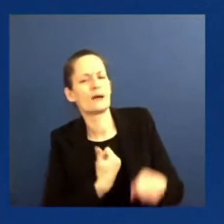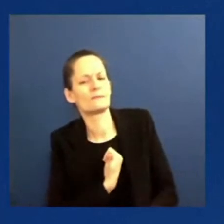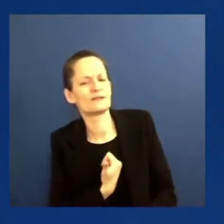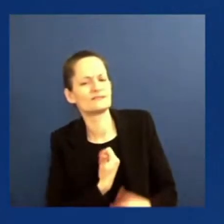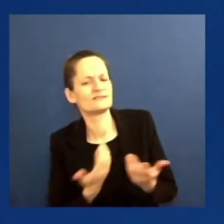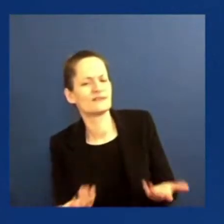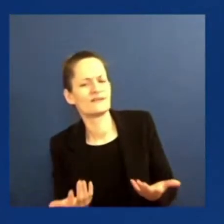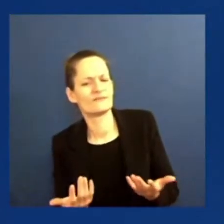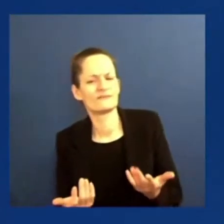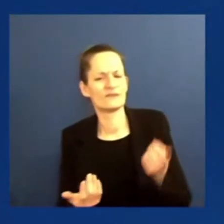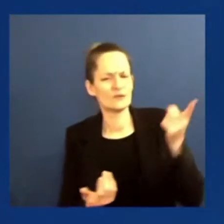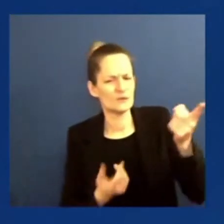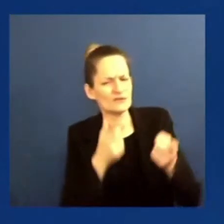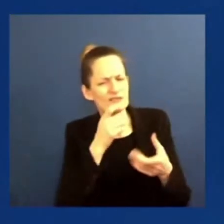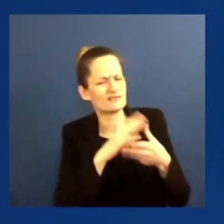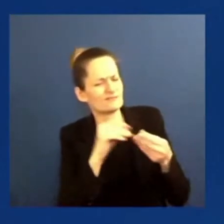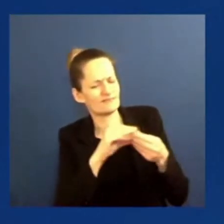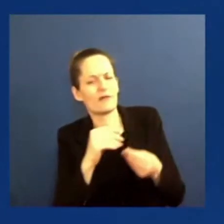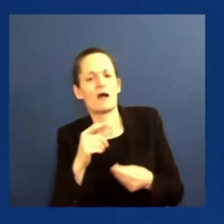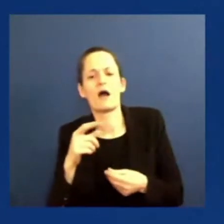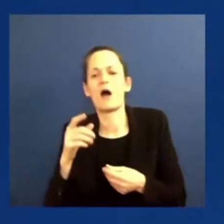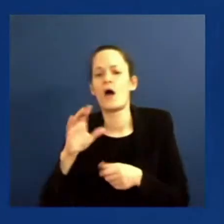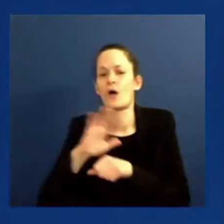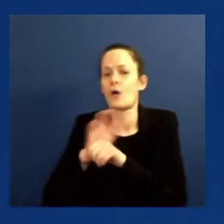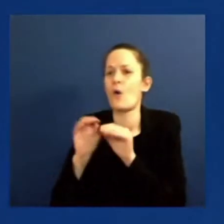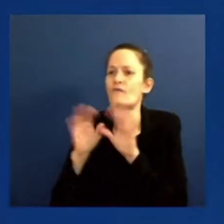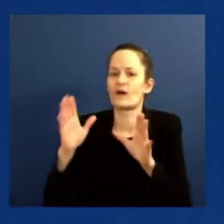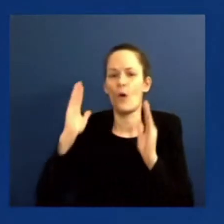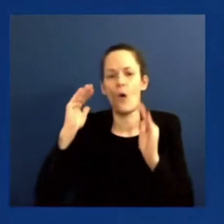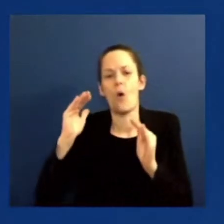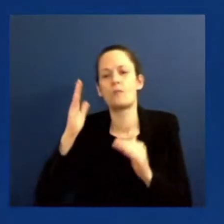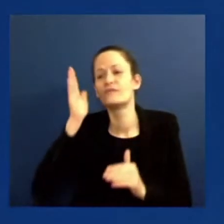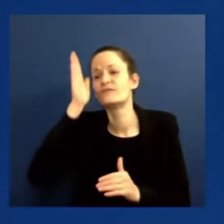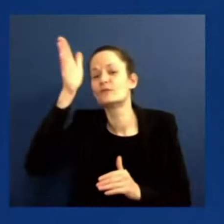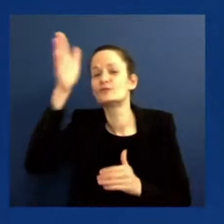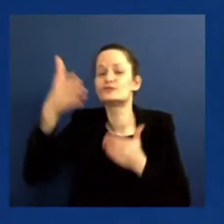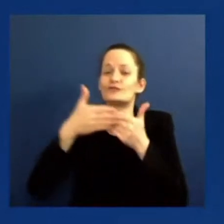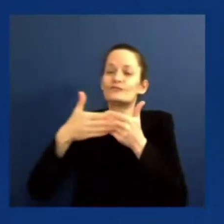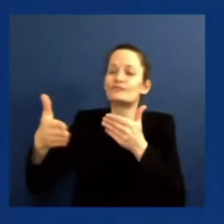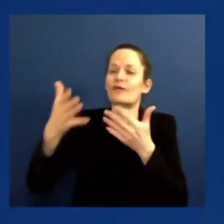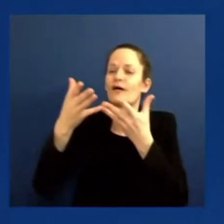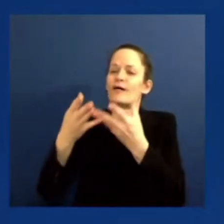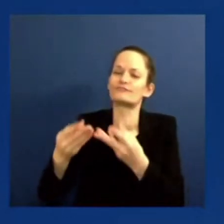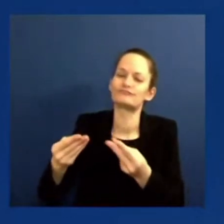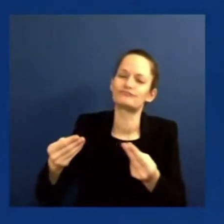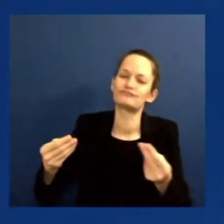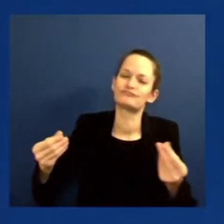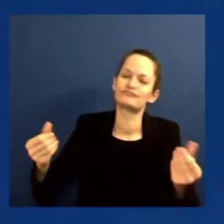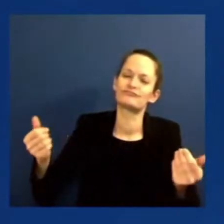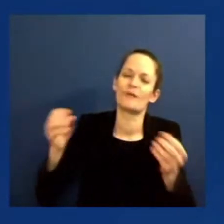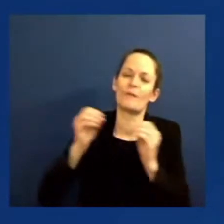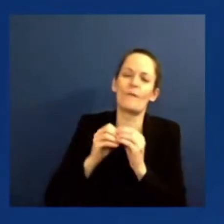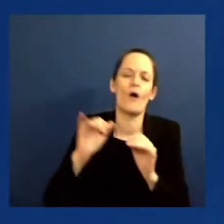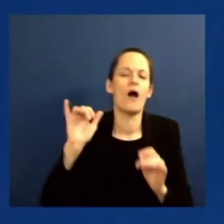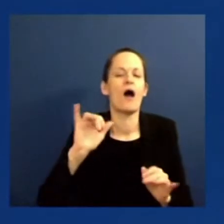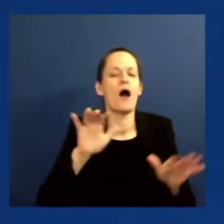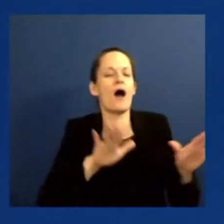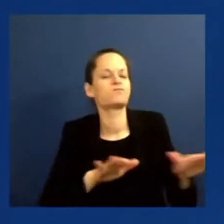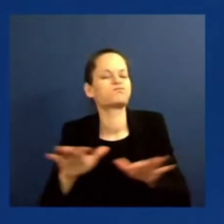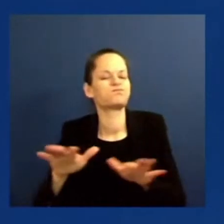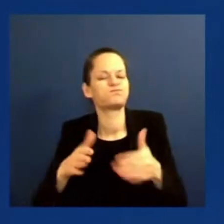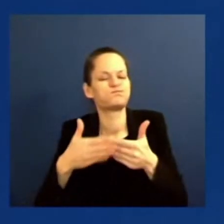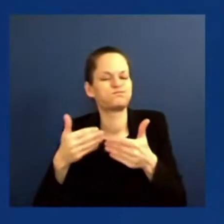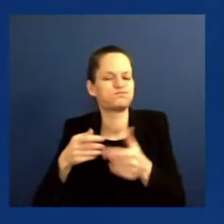won't be a constant crisis, but something we protect against and treat. And I'm wondering, I guess this is for both